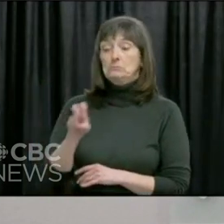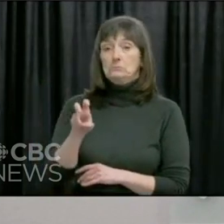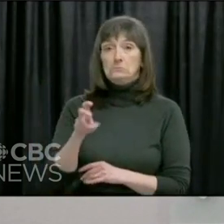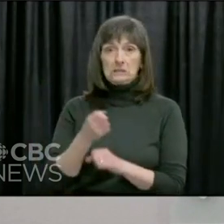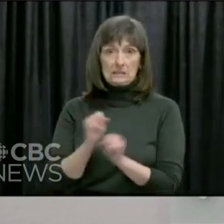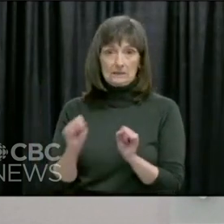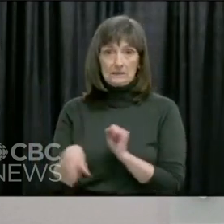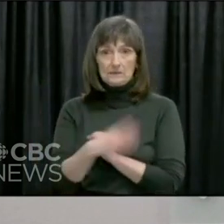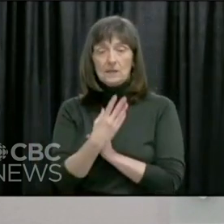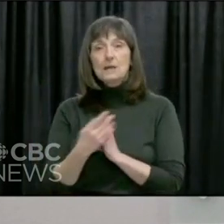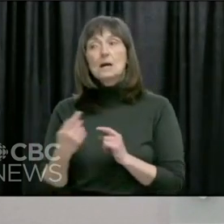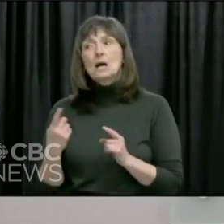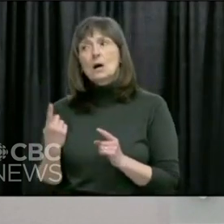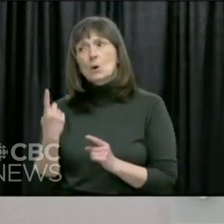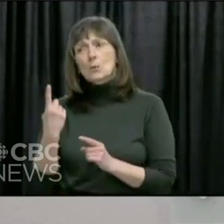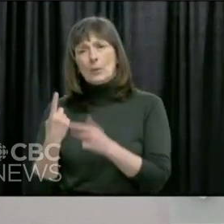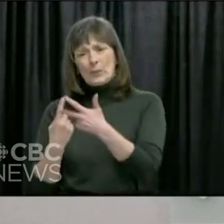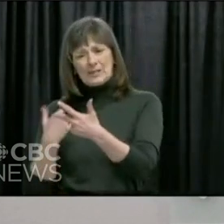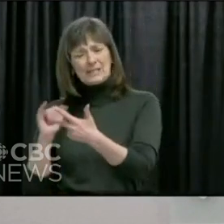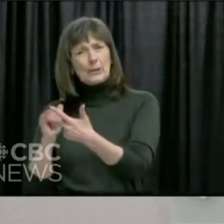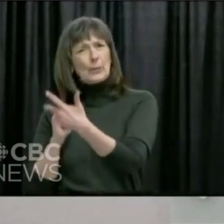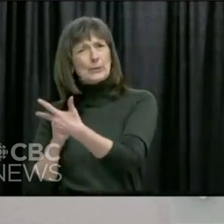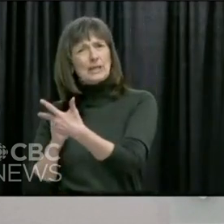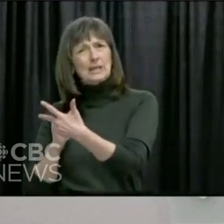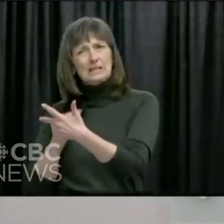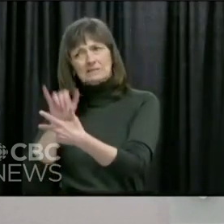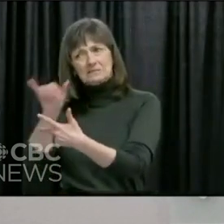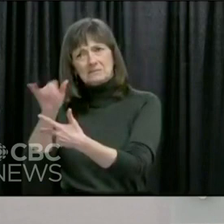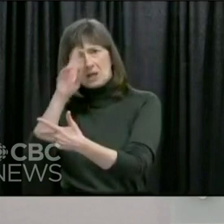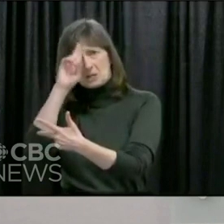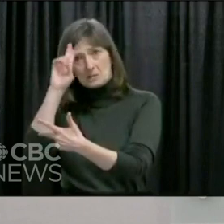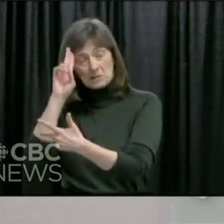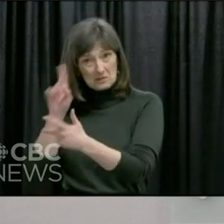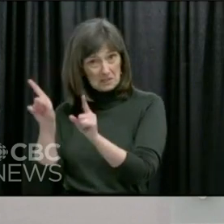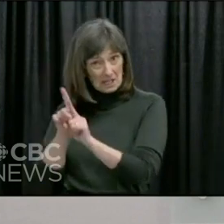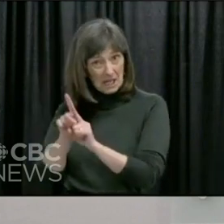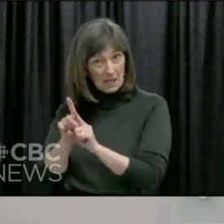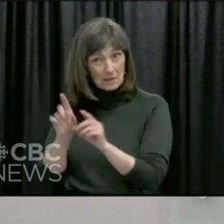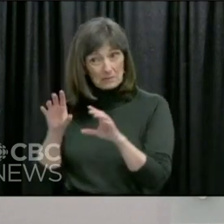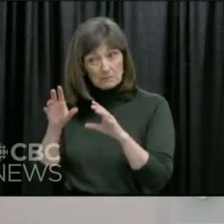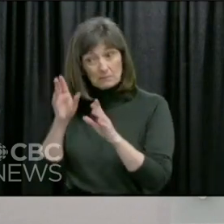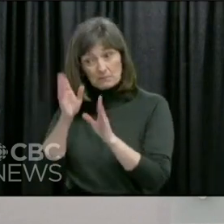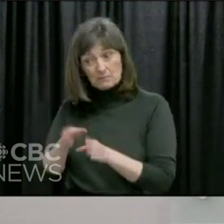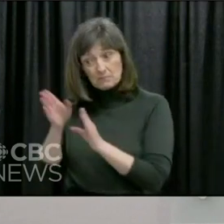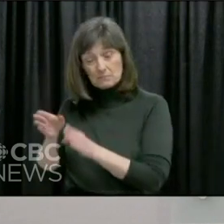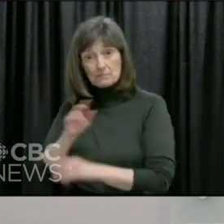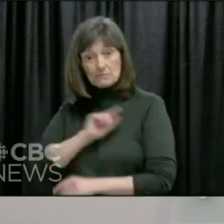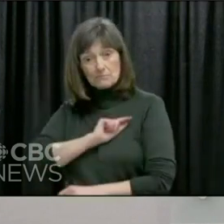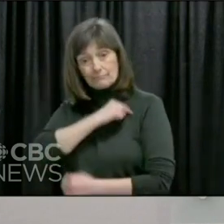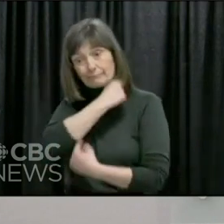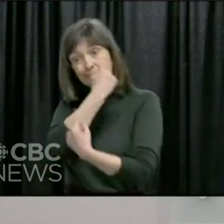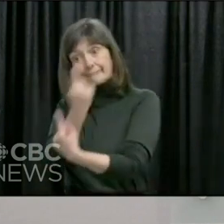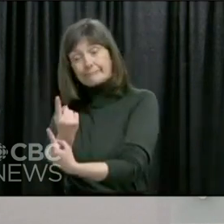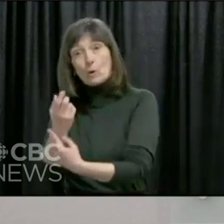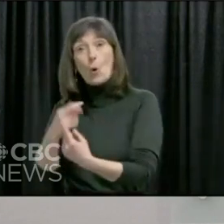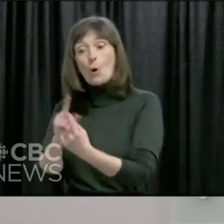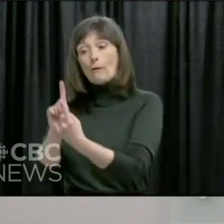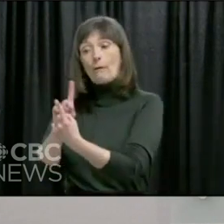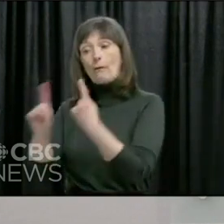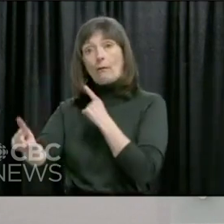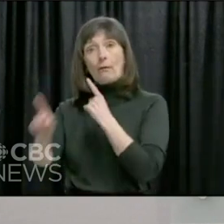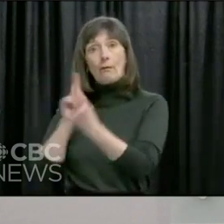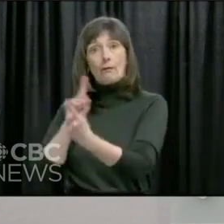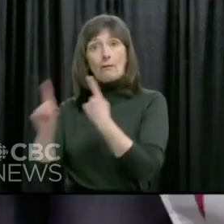in ICU for quite some time. Are these the same people that have been there for the whole time, or have there been people moving in and out?